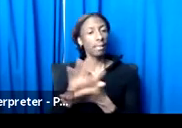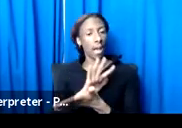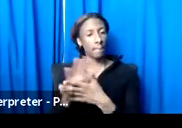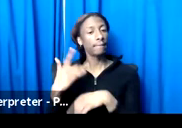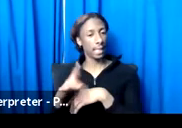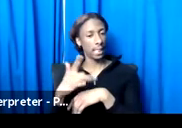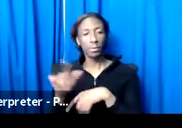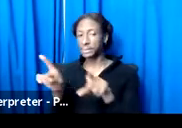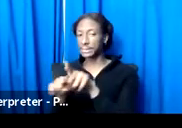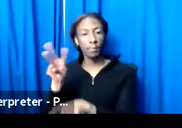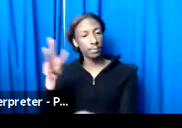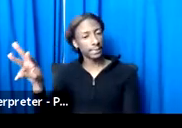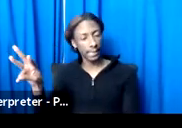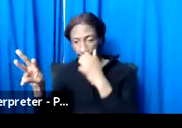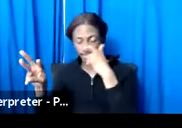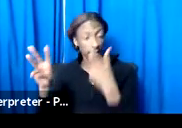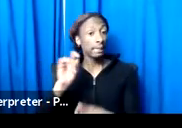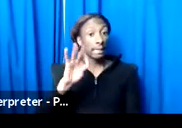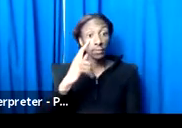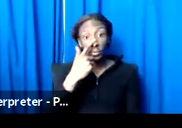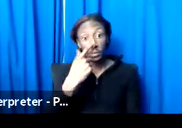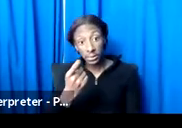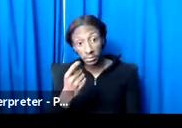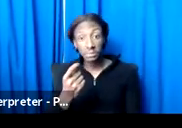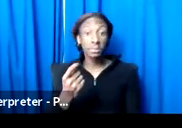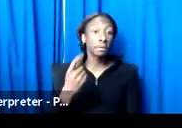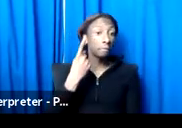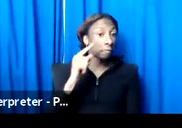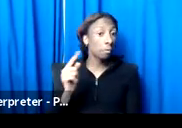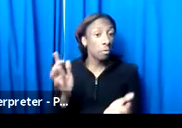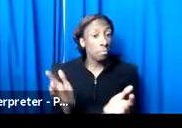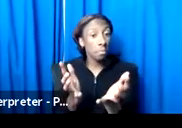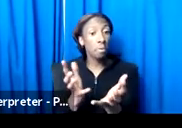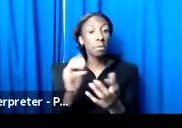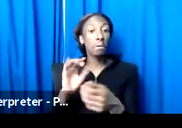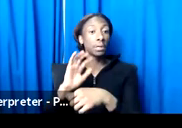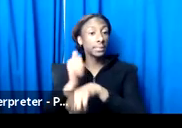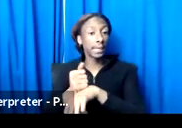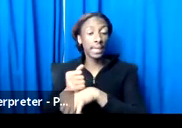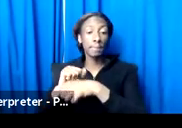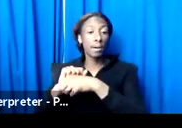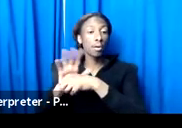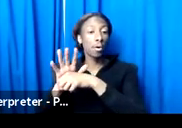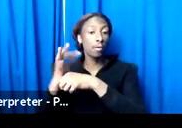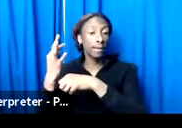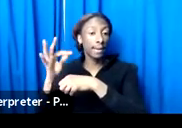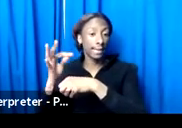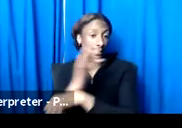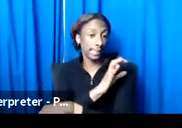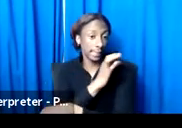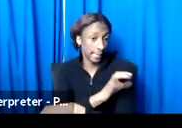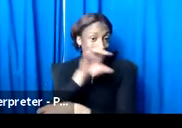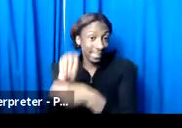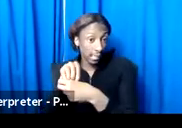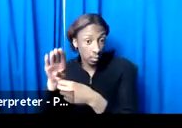that are available if you're interested in promoting or setting up a COVID-19 vaccine clinic in your